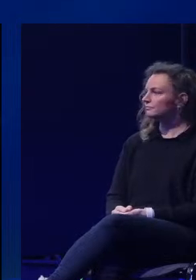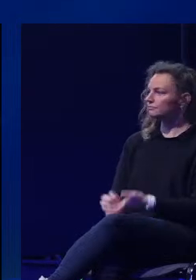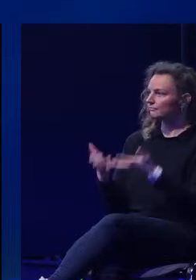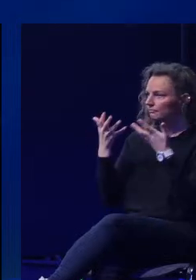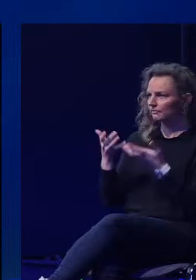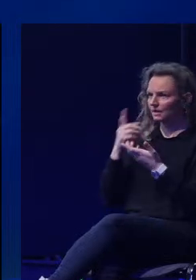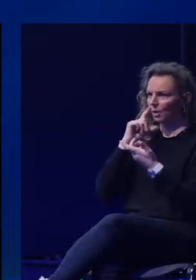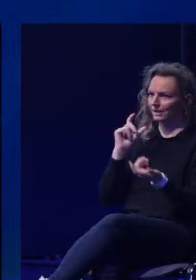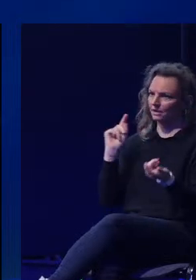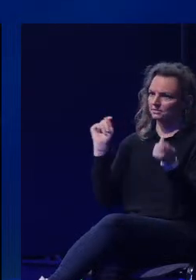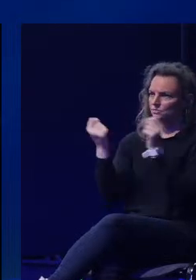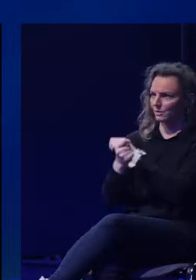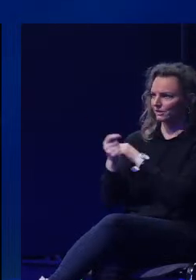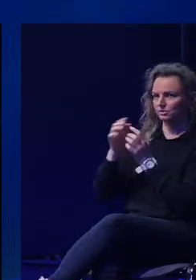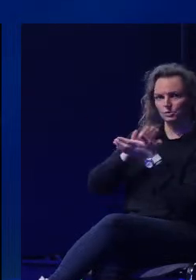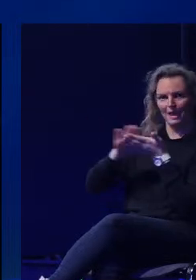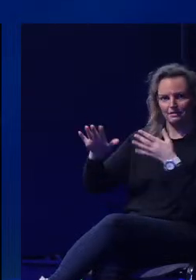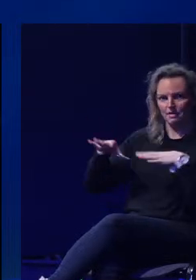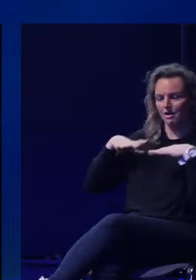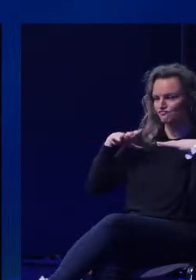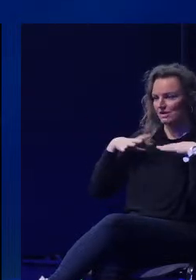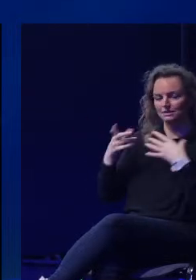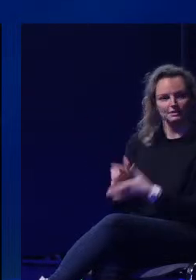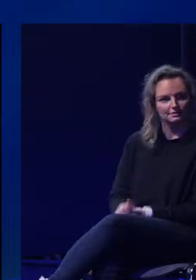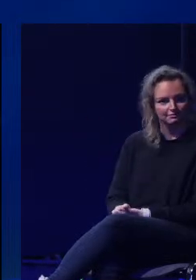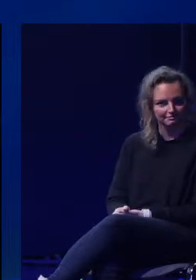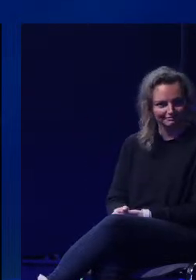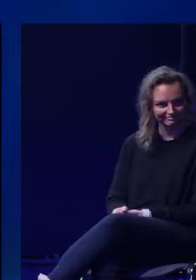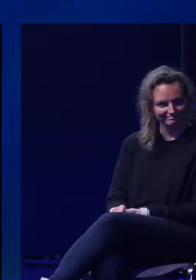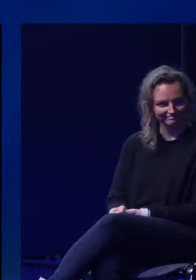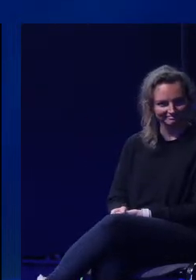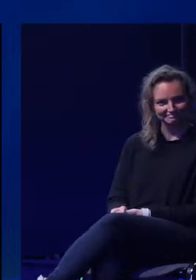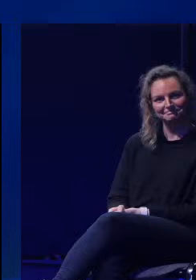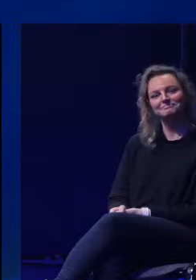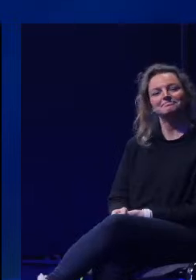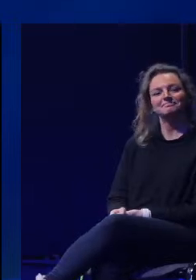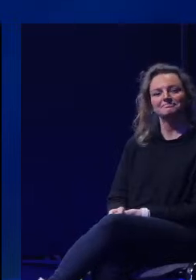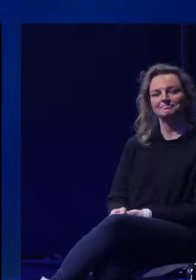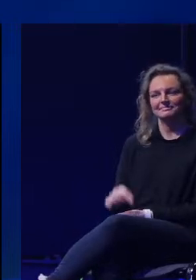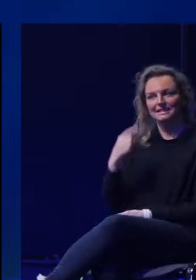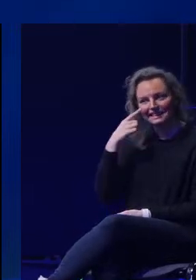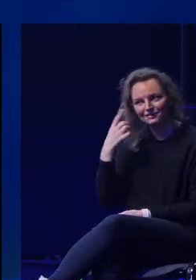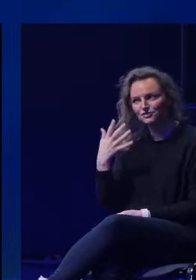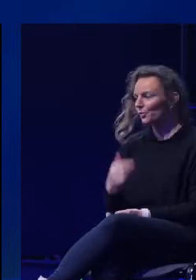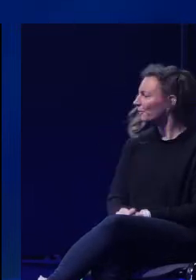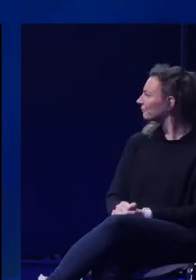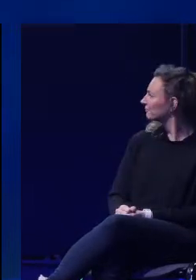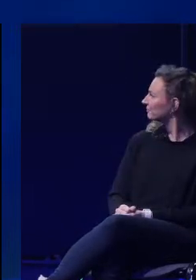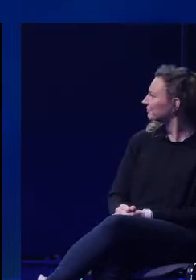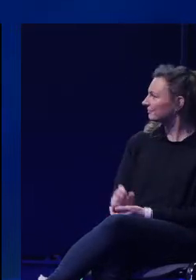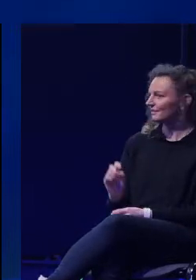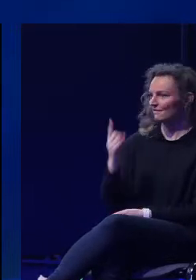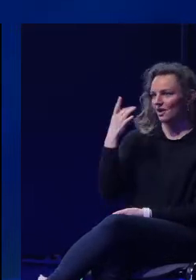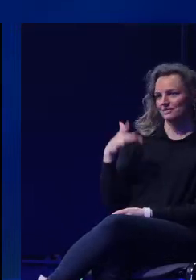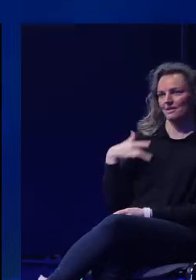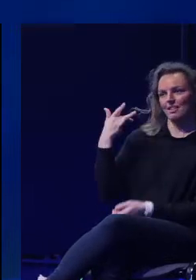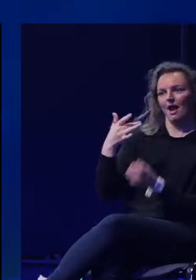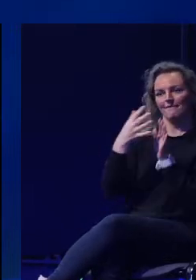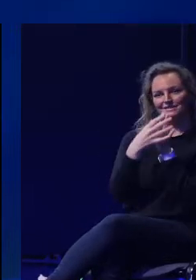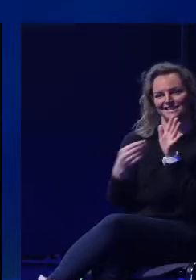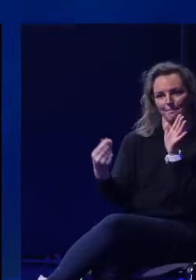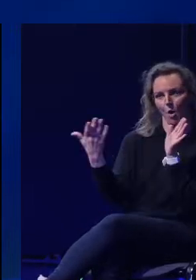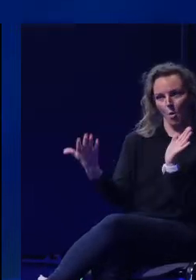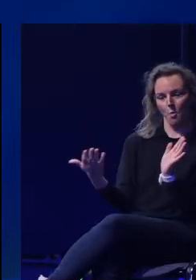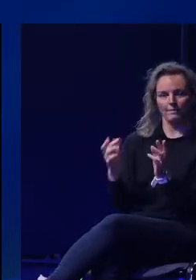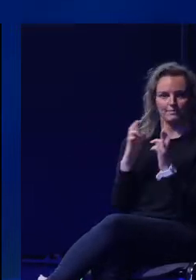to Haider. Haider, are you ready? I think so. You think so? That's the first live demo. I'll give it a go. Let's hope it